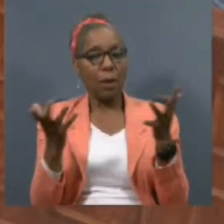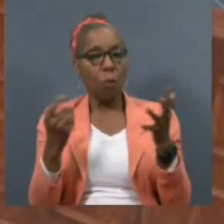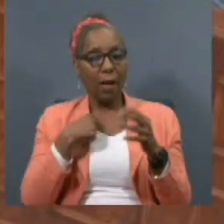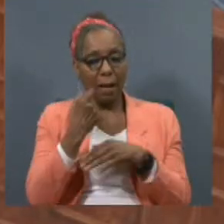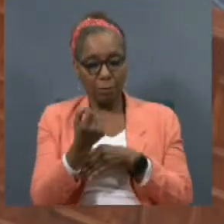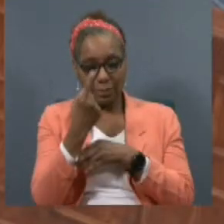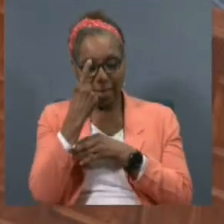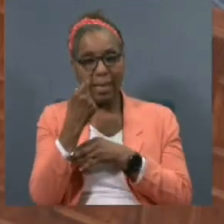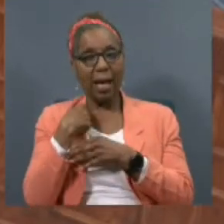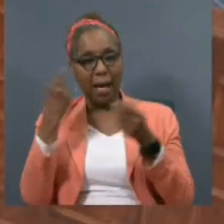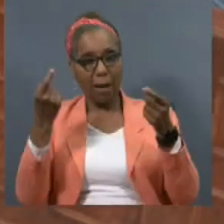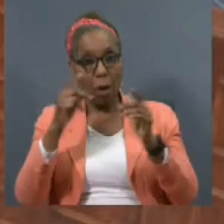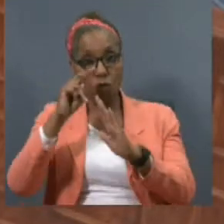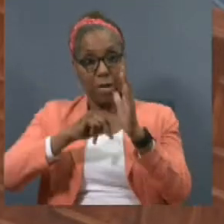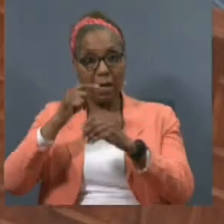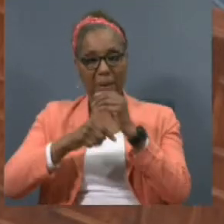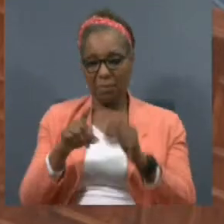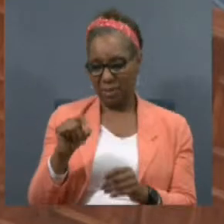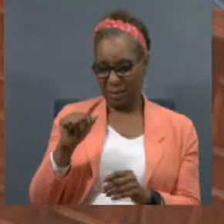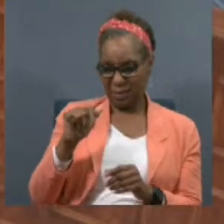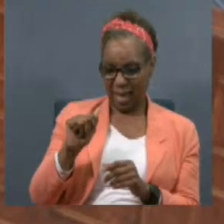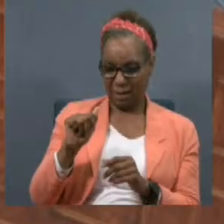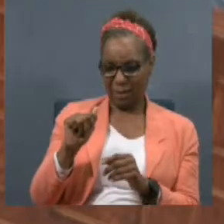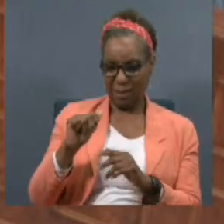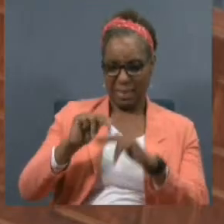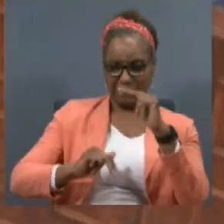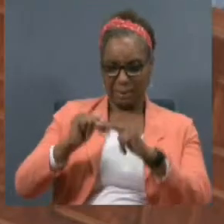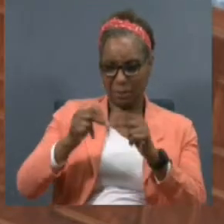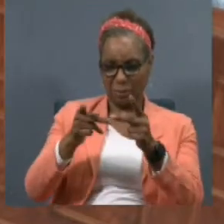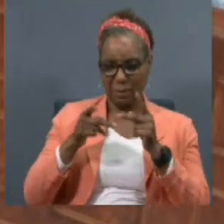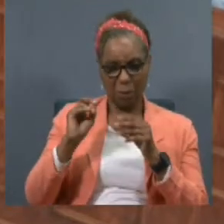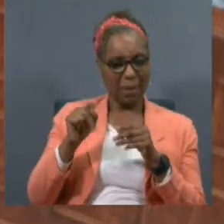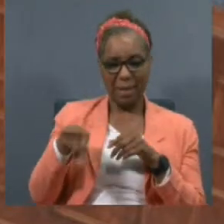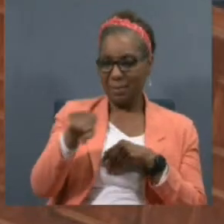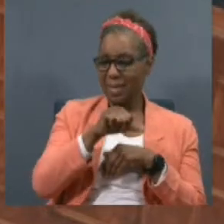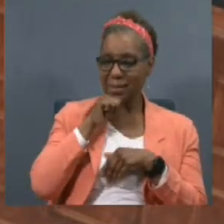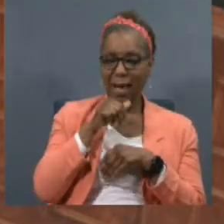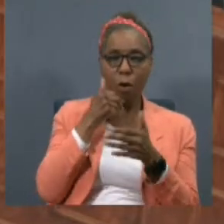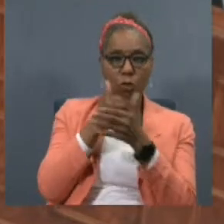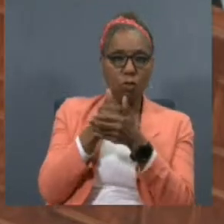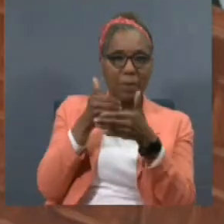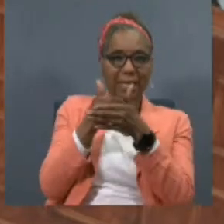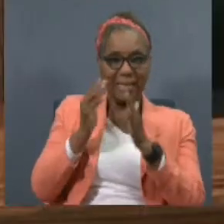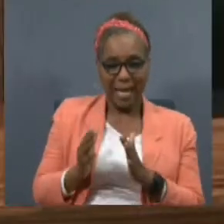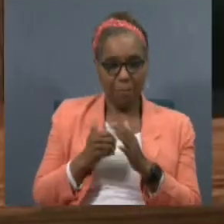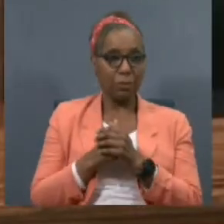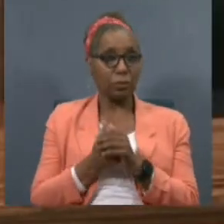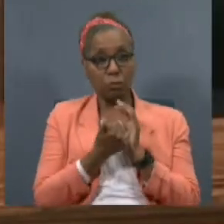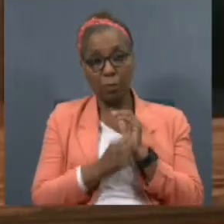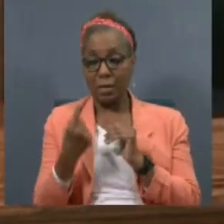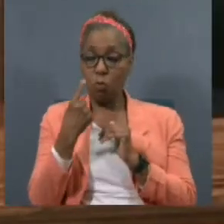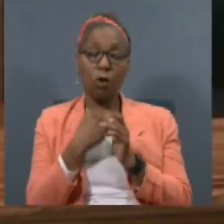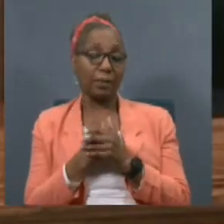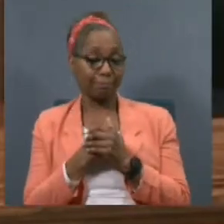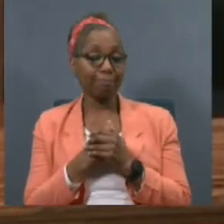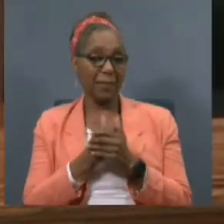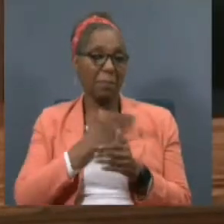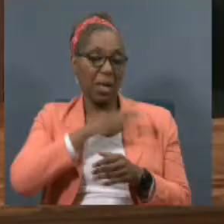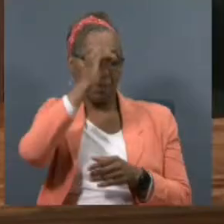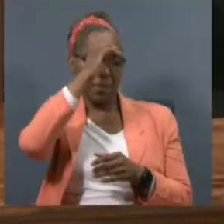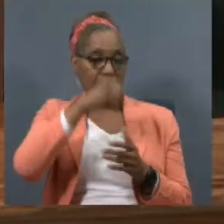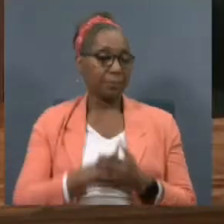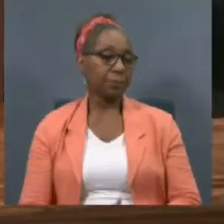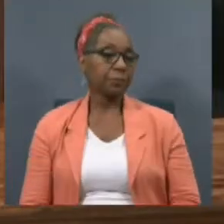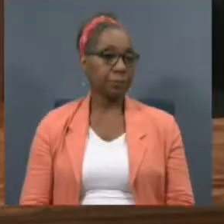understand and I read about data centers, they are not good neighbors to pretty much anybody as far as I'm concerned. So.